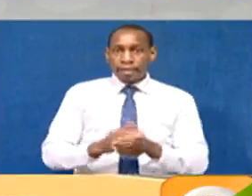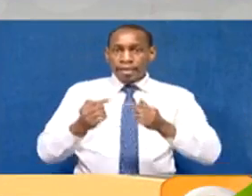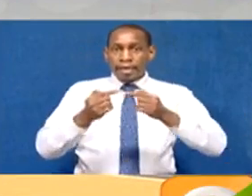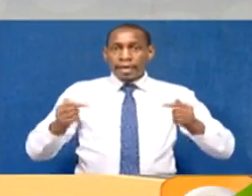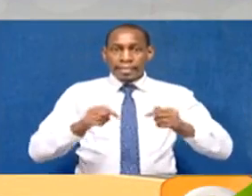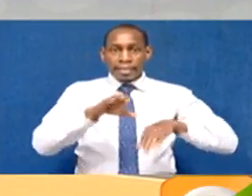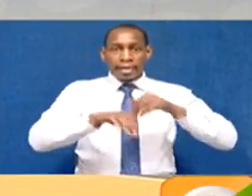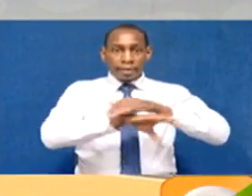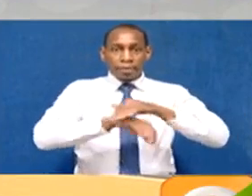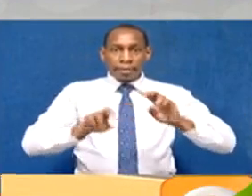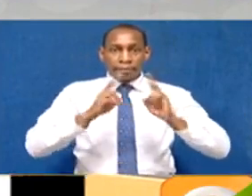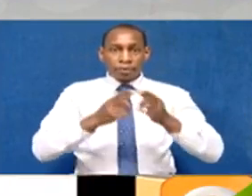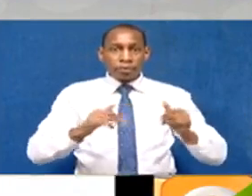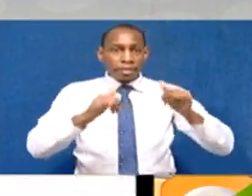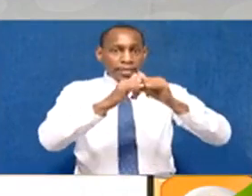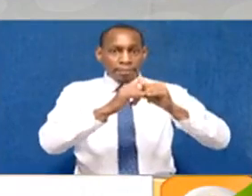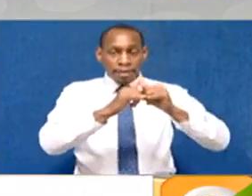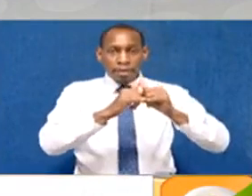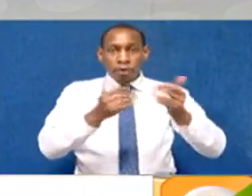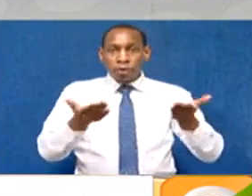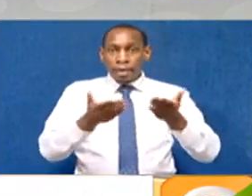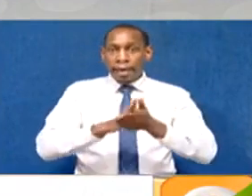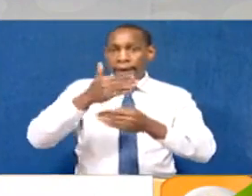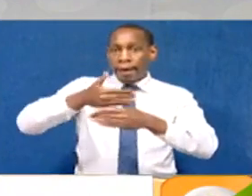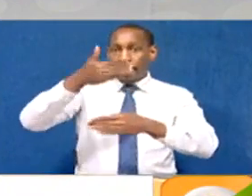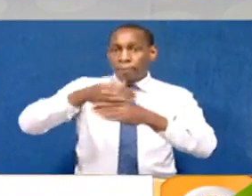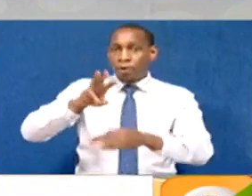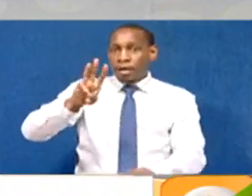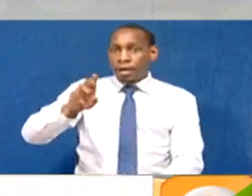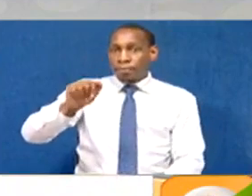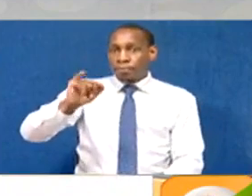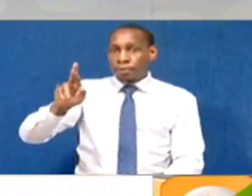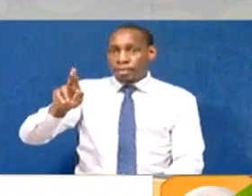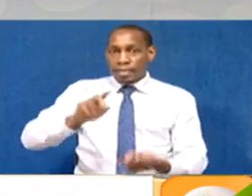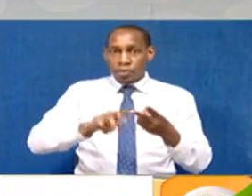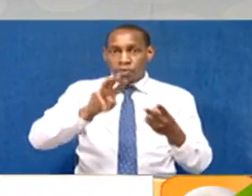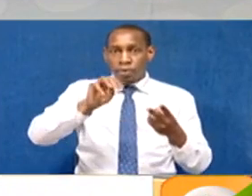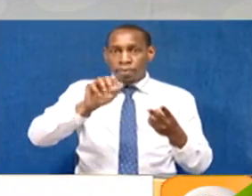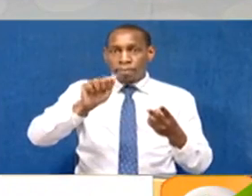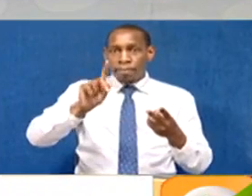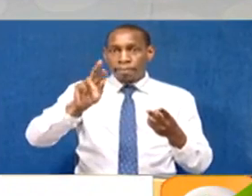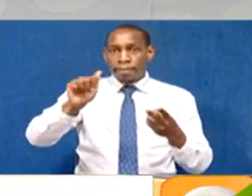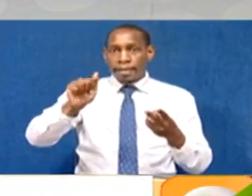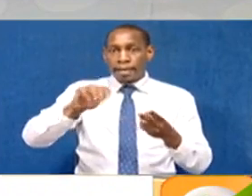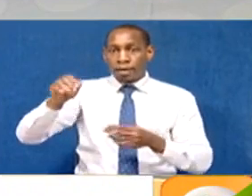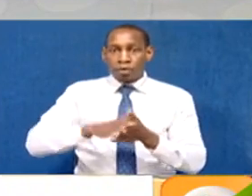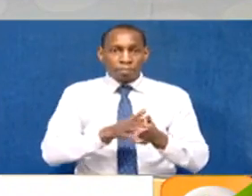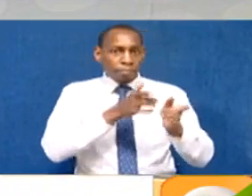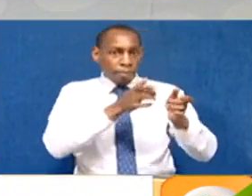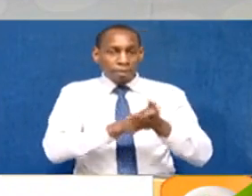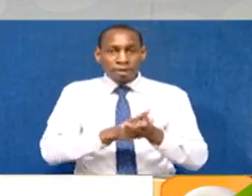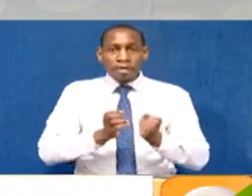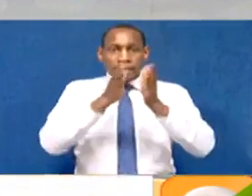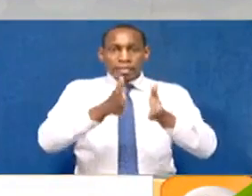The anti-stock theft unit's camp in El Ramu, along the border of Wajir and Mandera counties, has come under attack. The